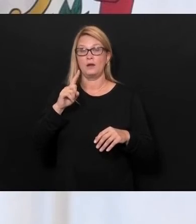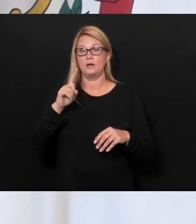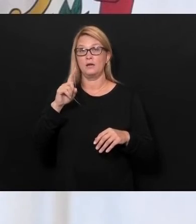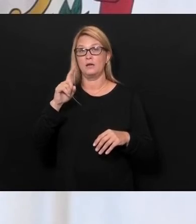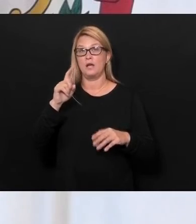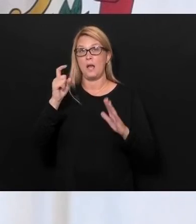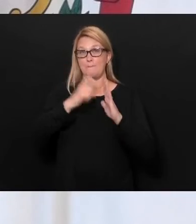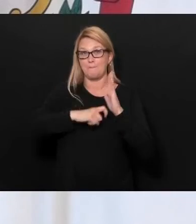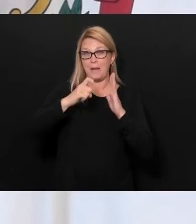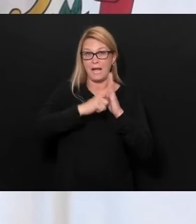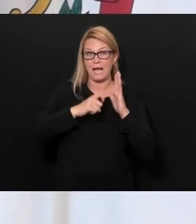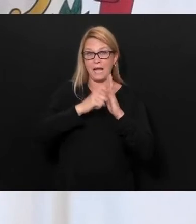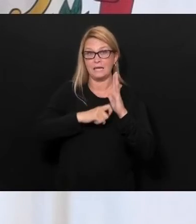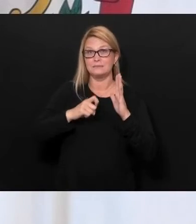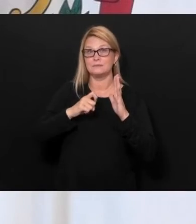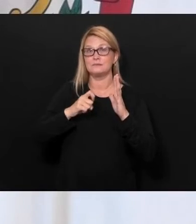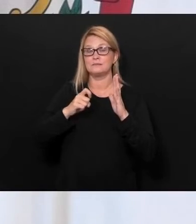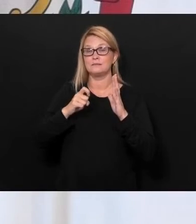pilot program,